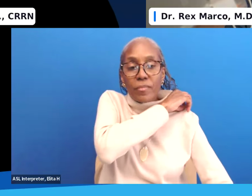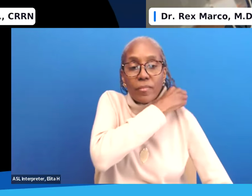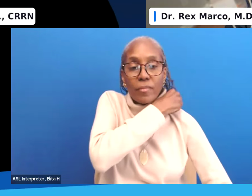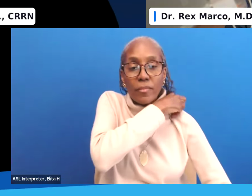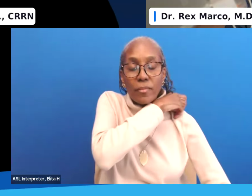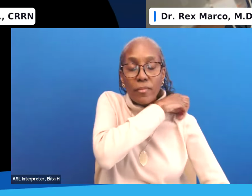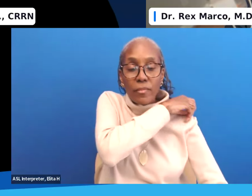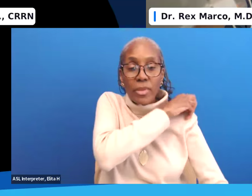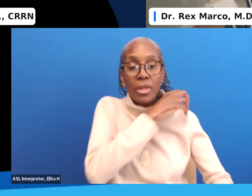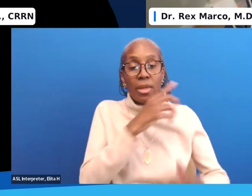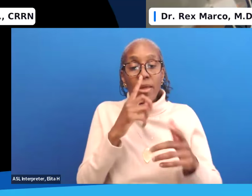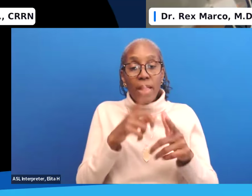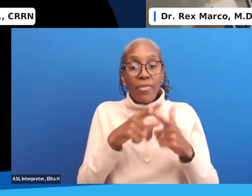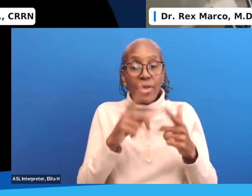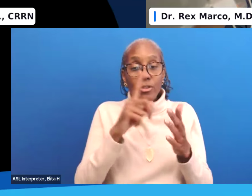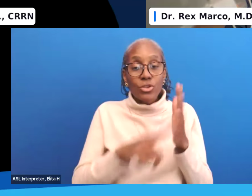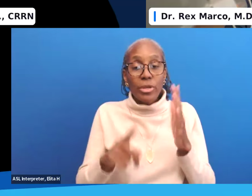check those ChatGPT